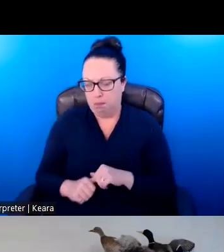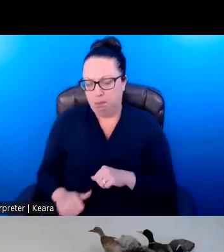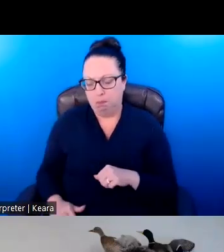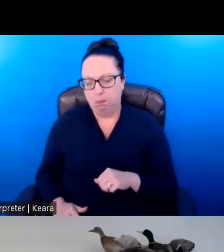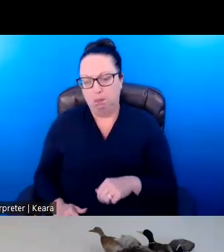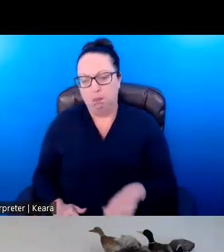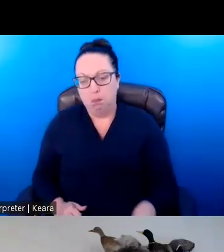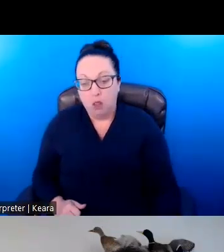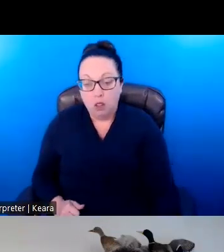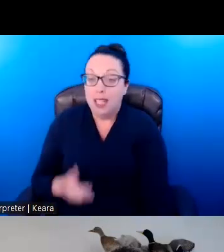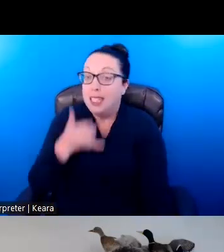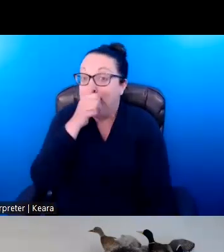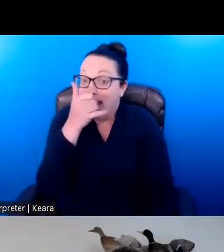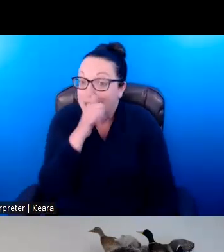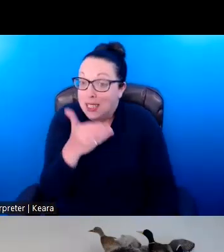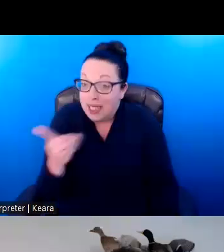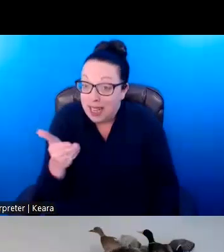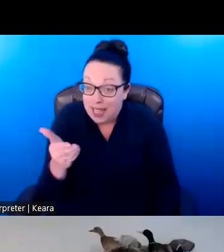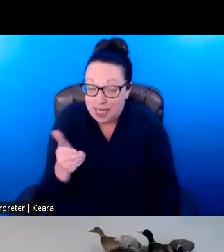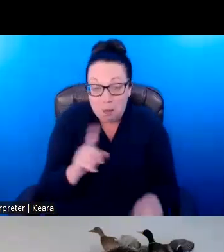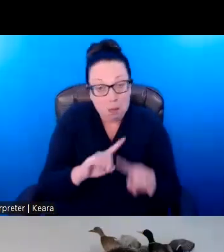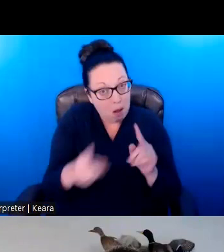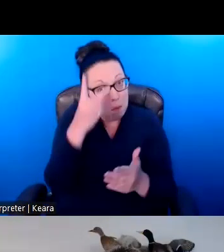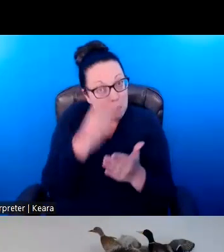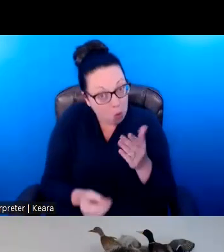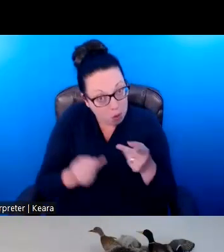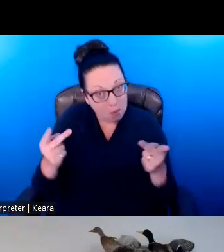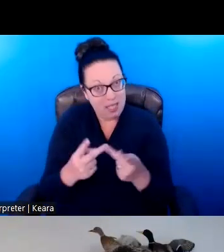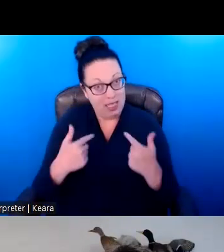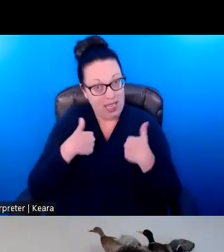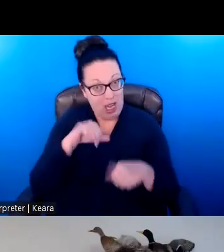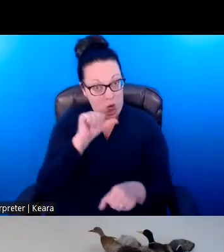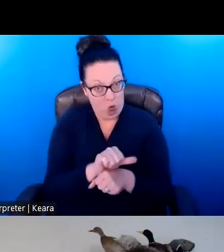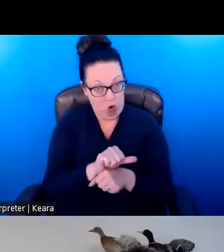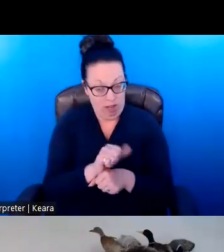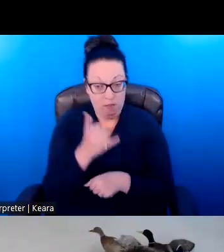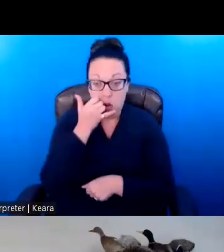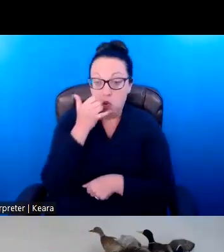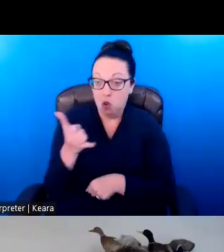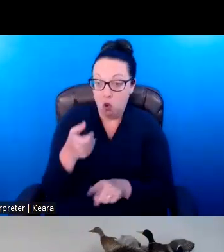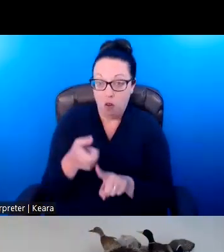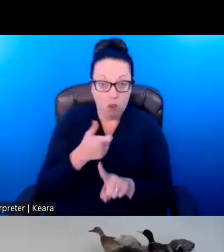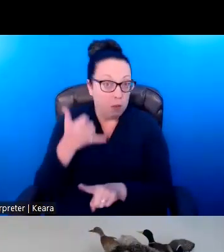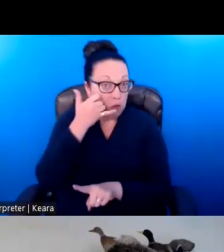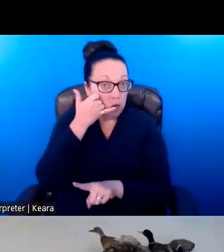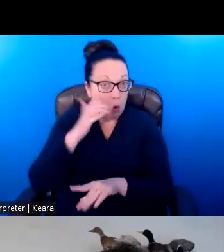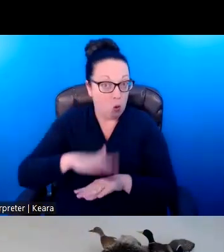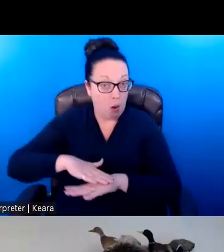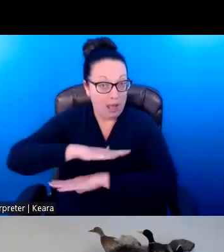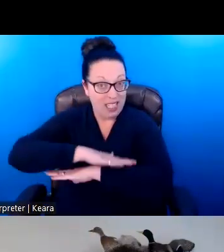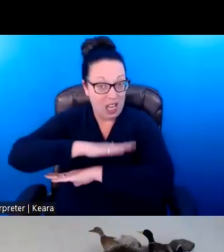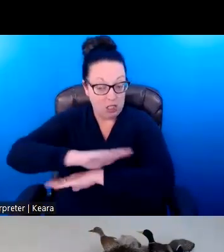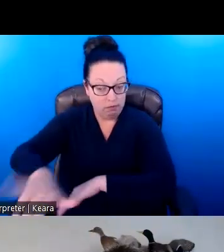Silly thing. Both places I work, when I call somebody from the phone, like on my desk, if I called